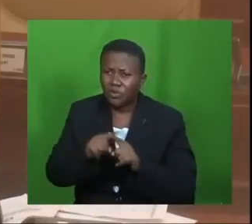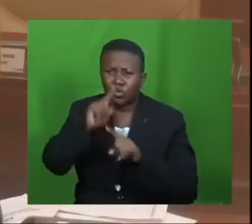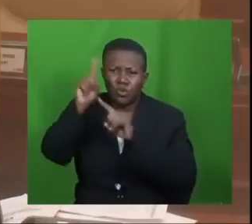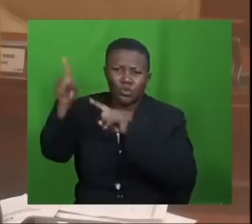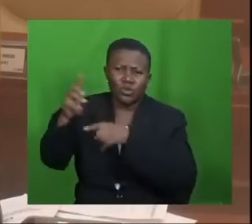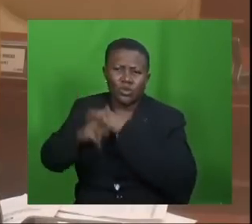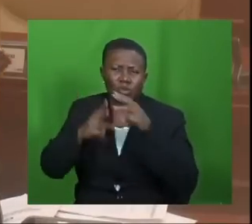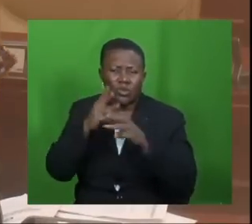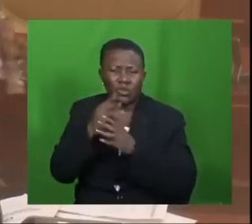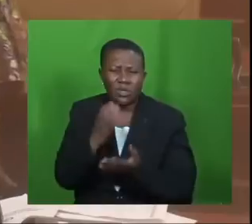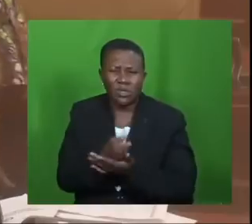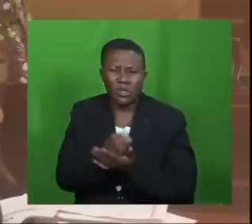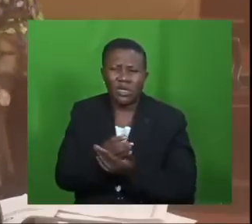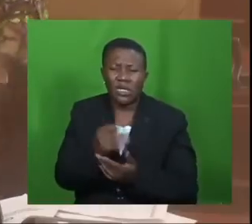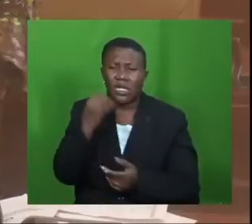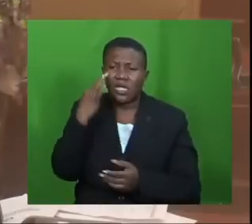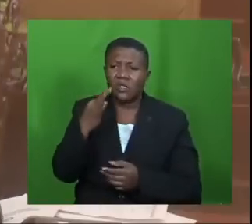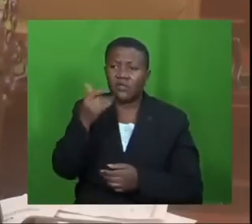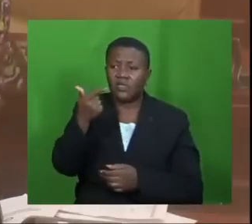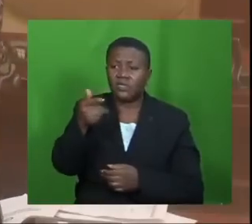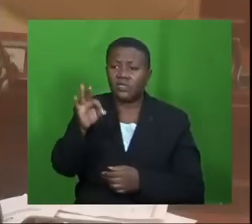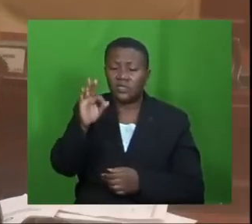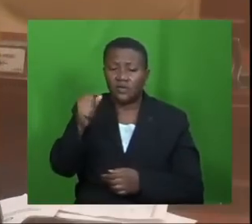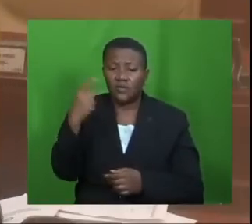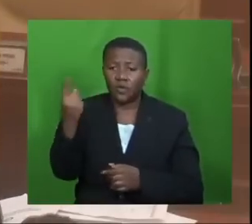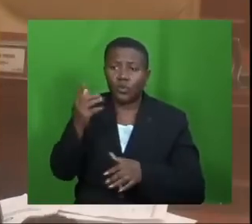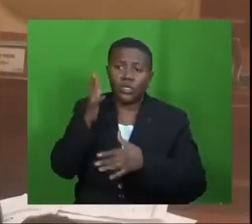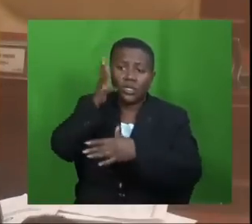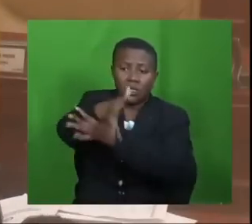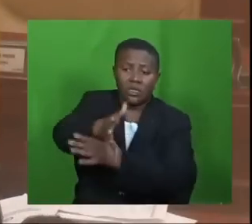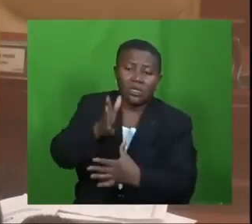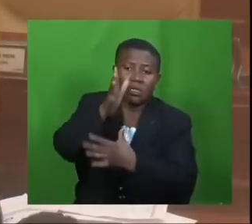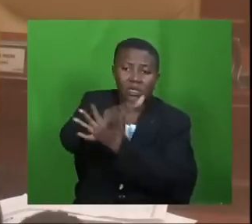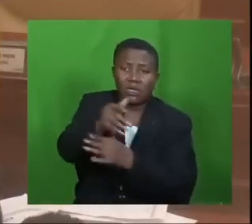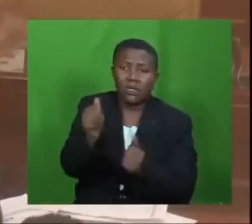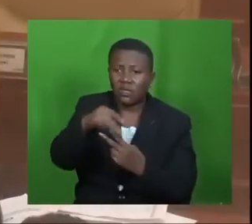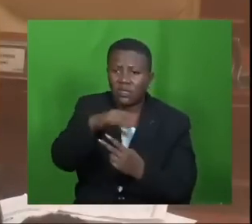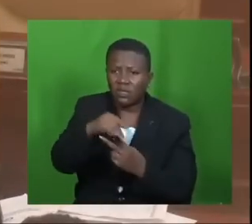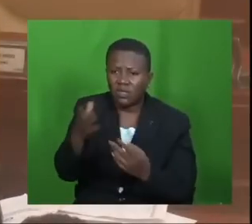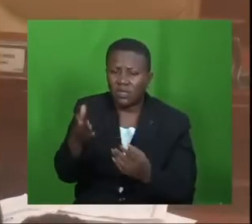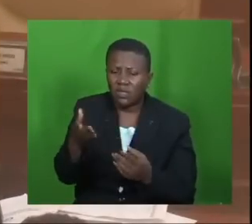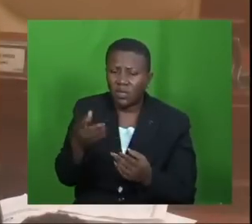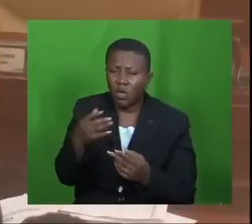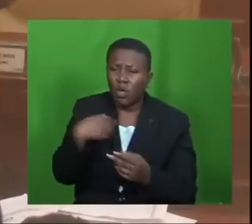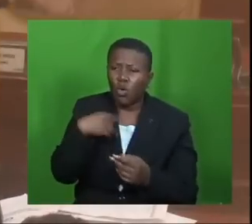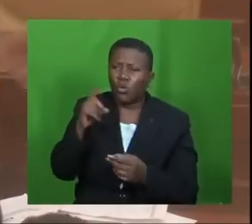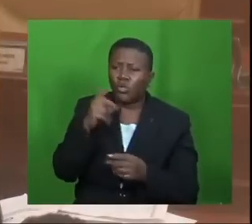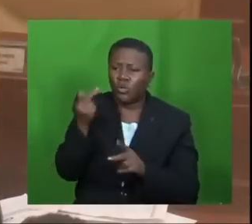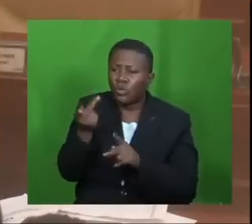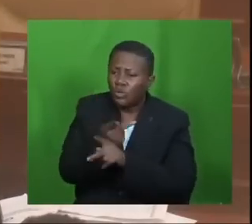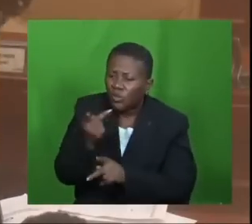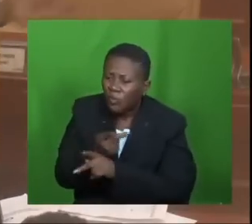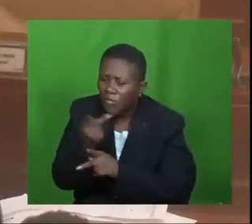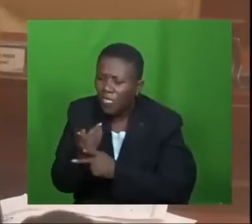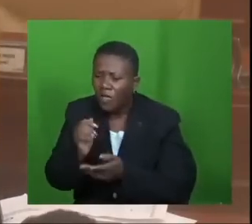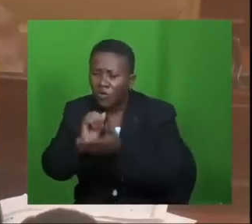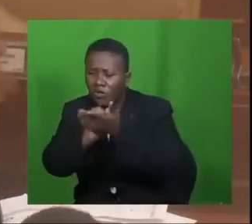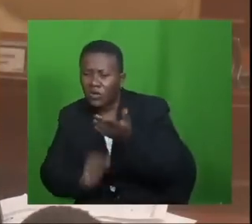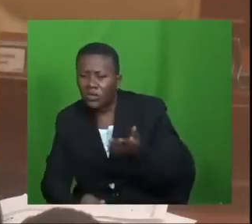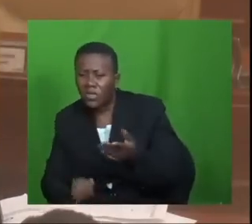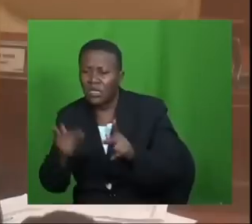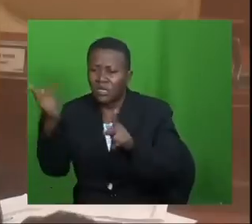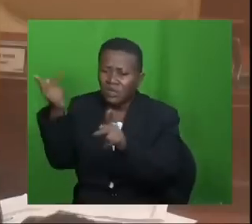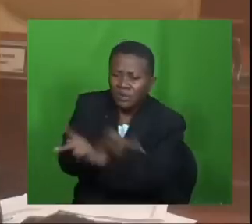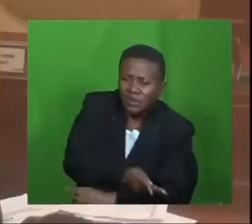player selection to always bring us back to this situation, where we'll be doing a lot of arithmetic and statistics and